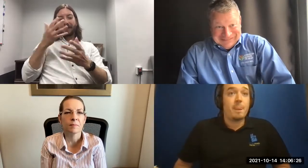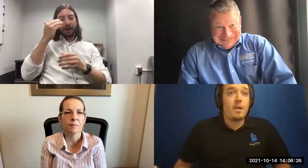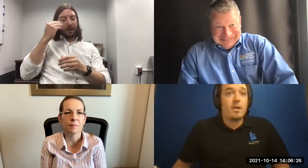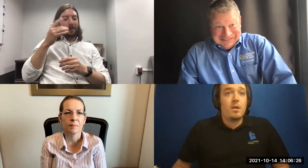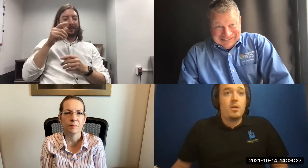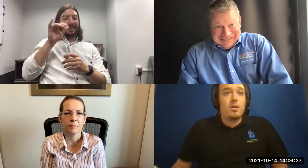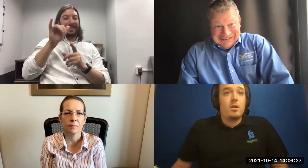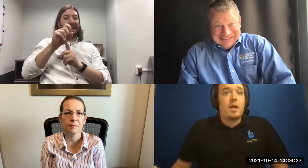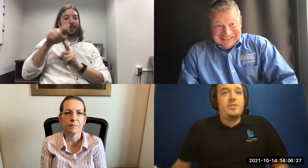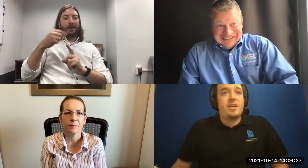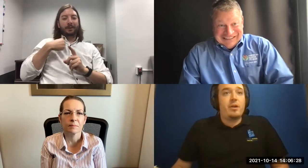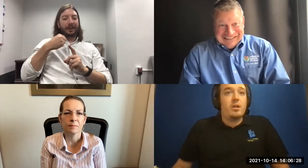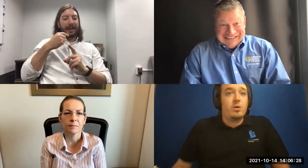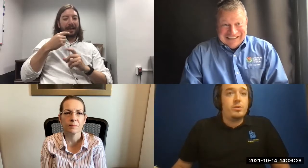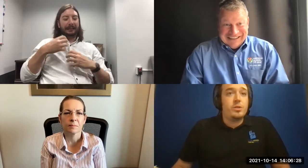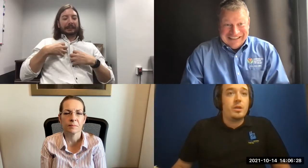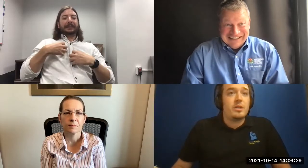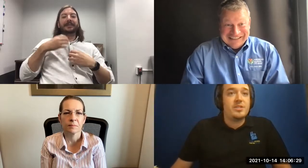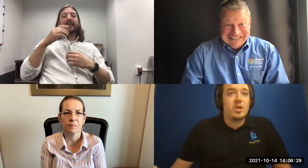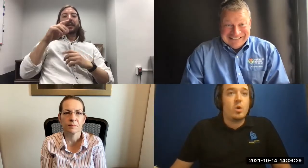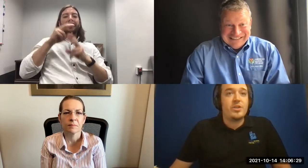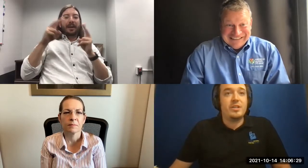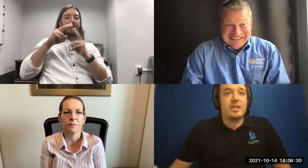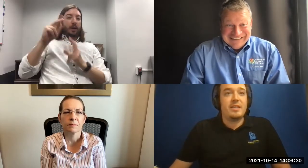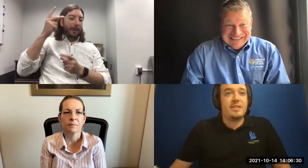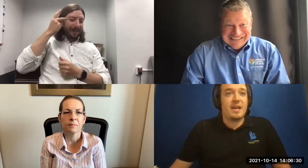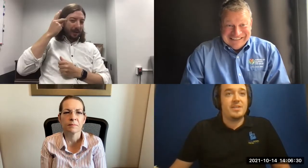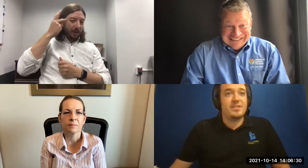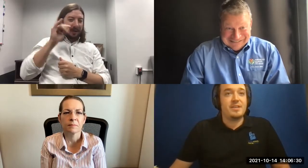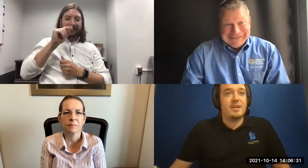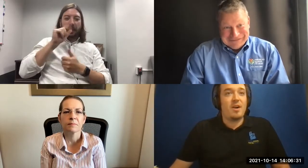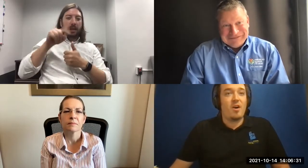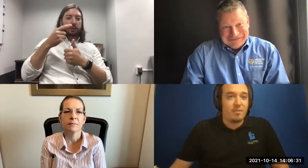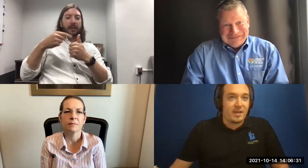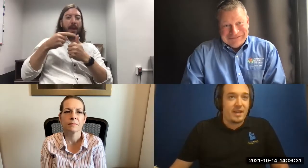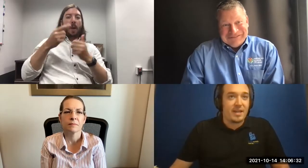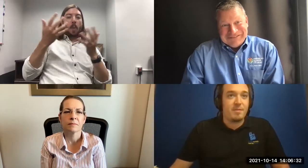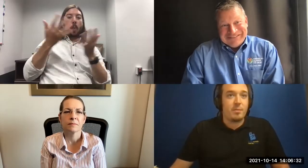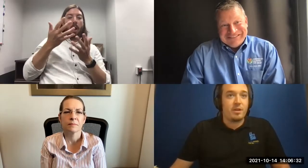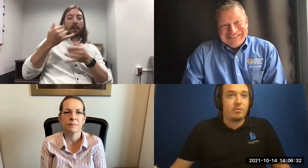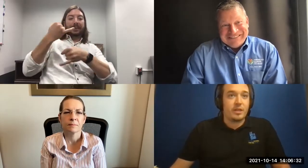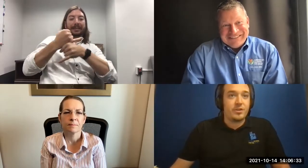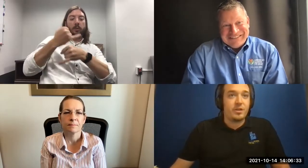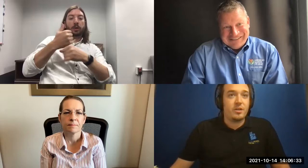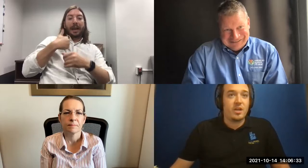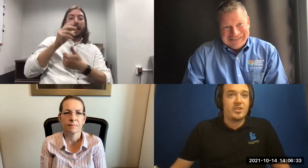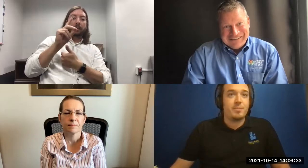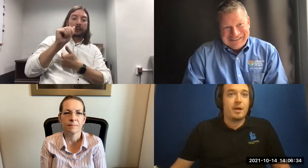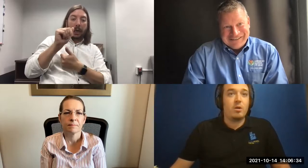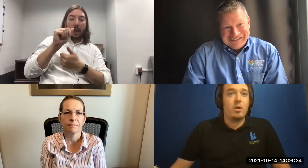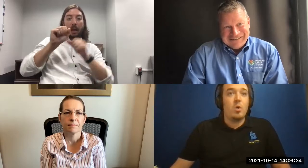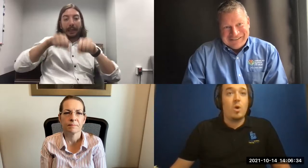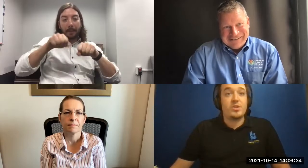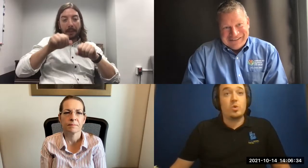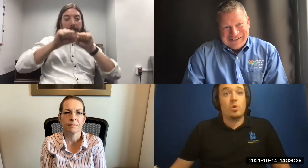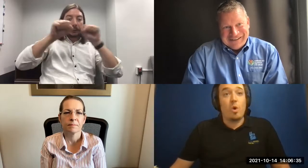Wyatt. As Jeff already knows, this is a question that is hard for me. It can be very political in nature, not just